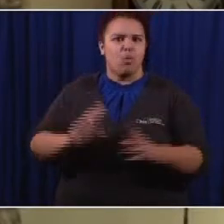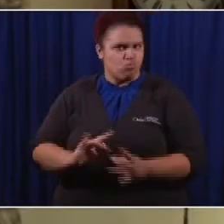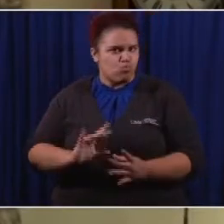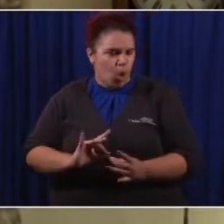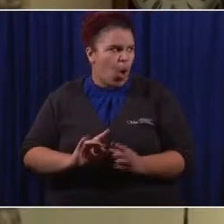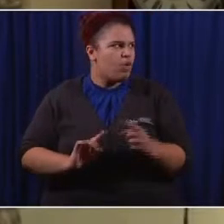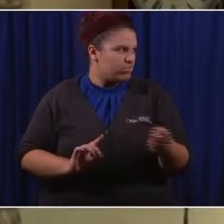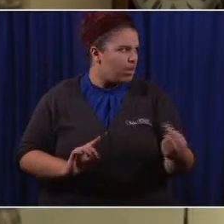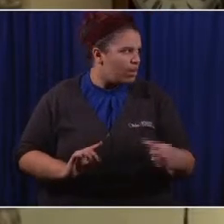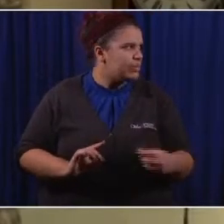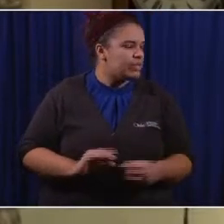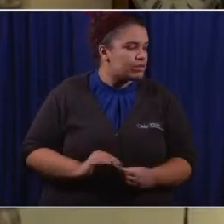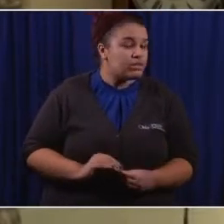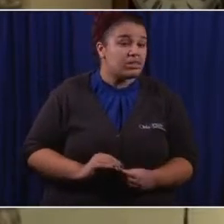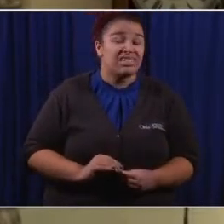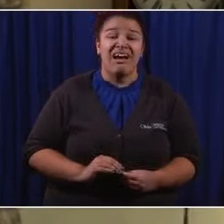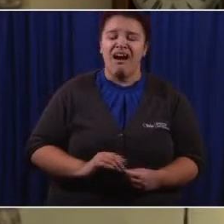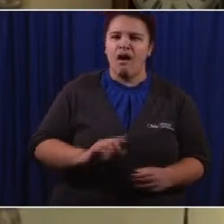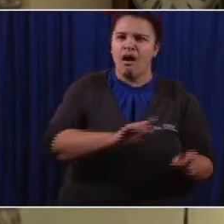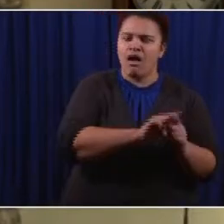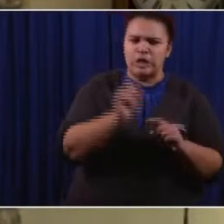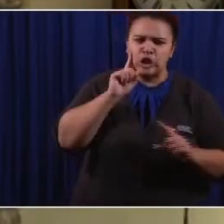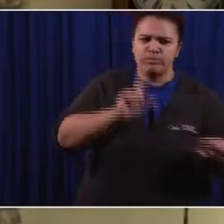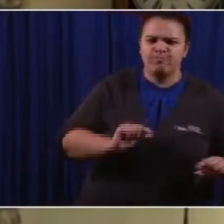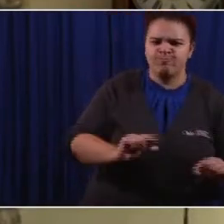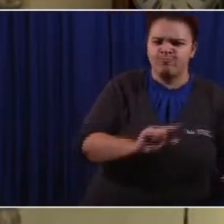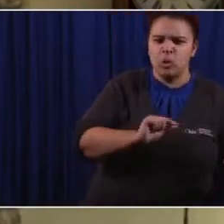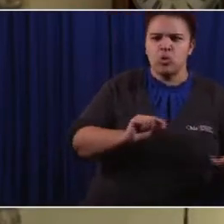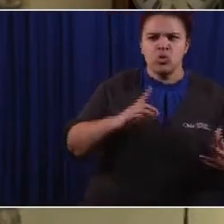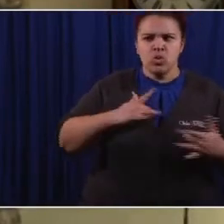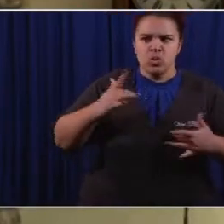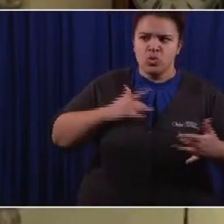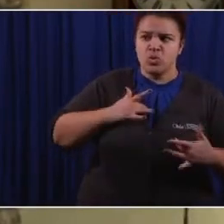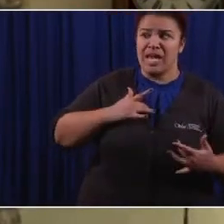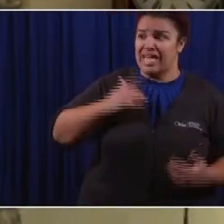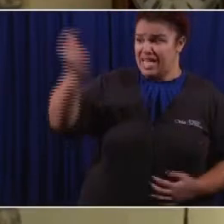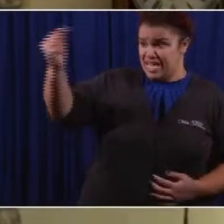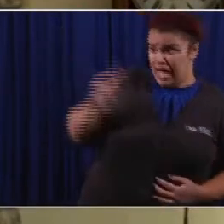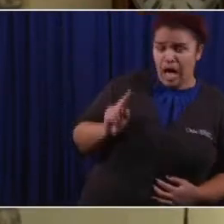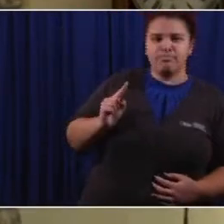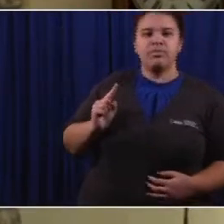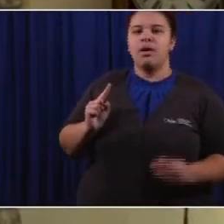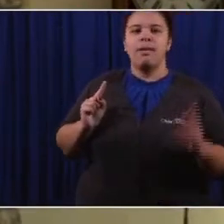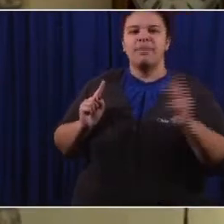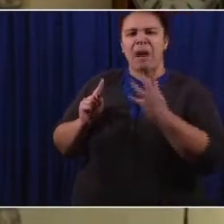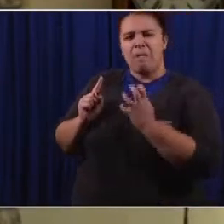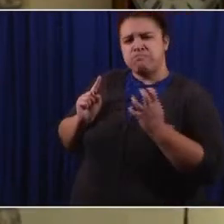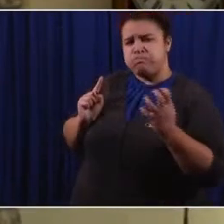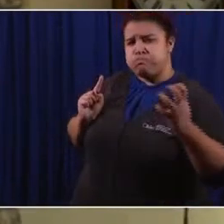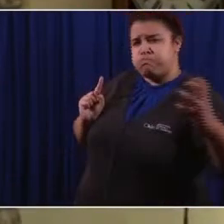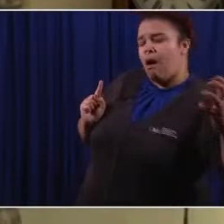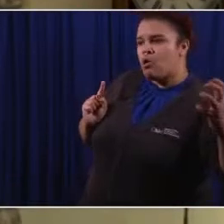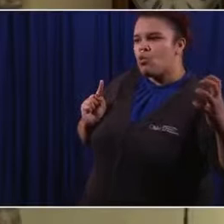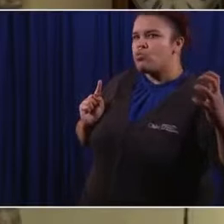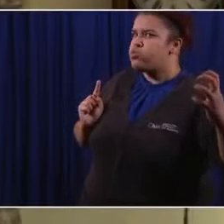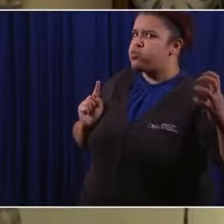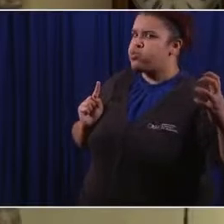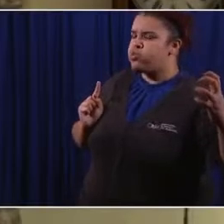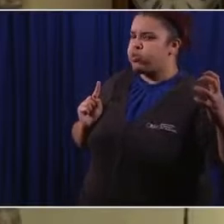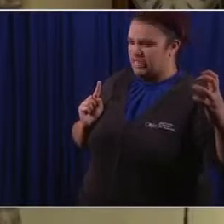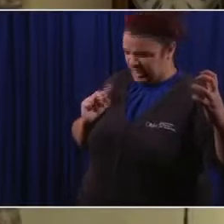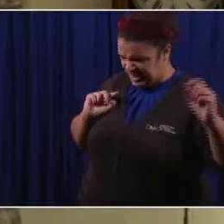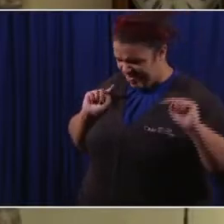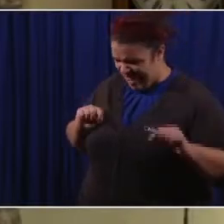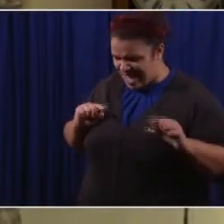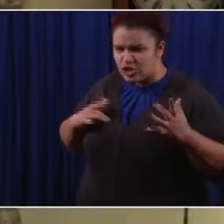concerned with a large crowd getting together that he normally draws, no matter the candidate that could be coming to Ohio over the next several weeks